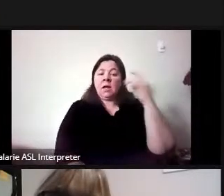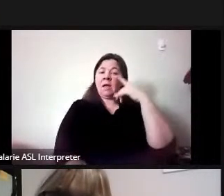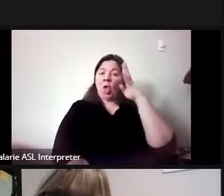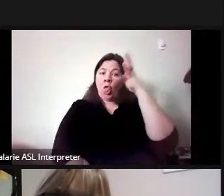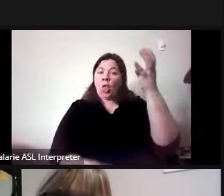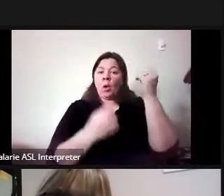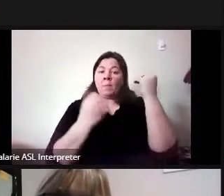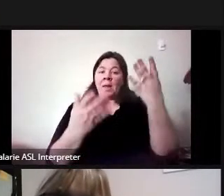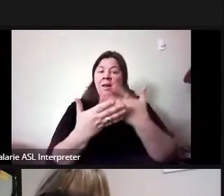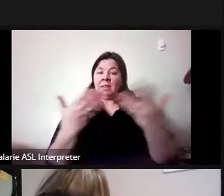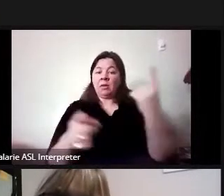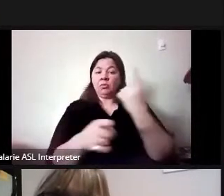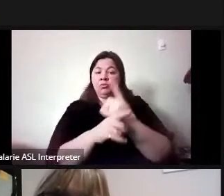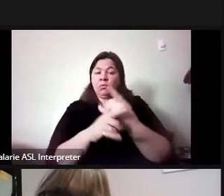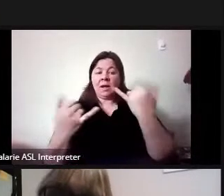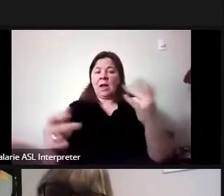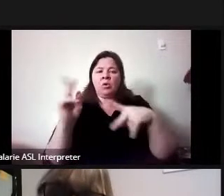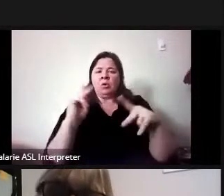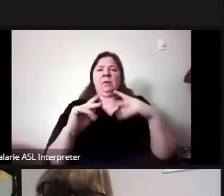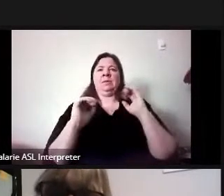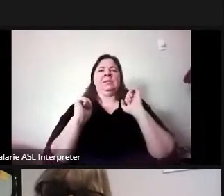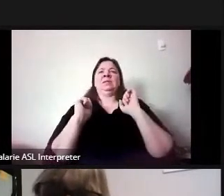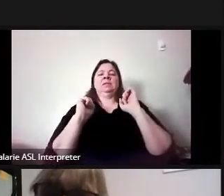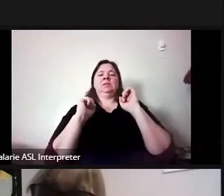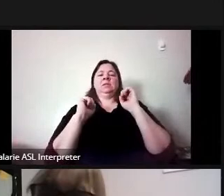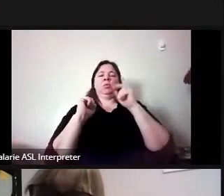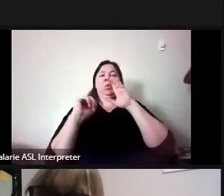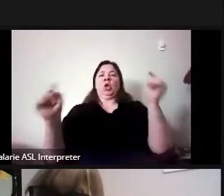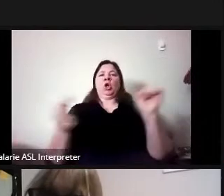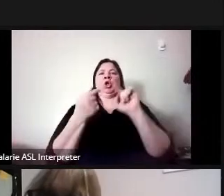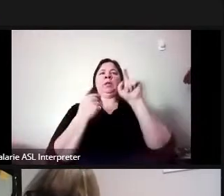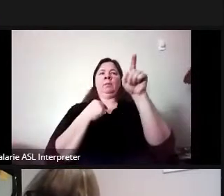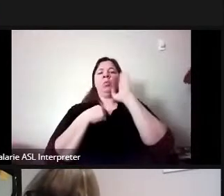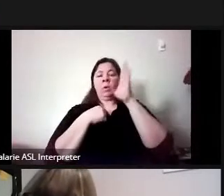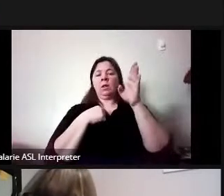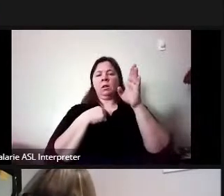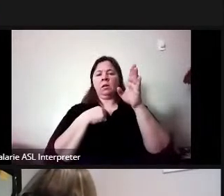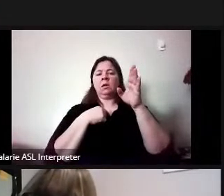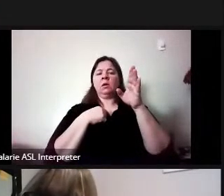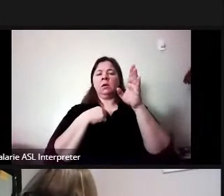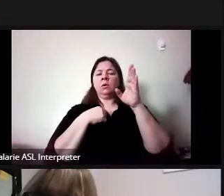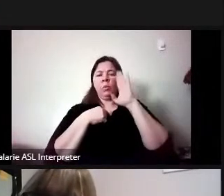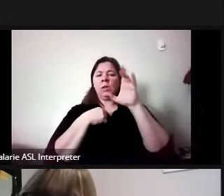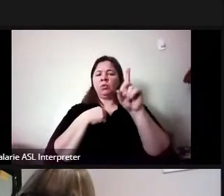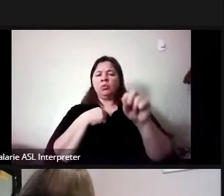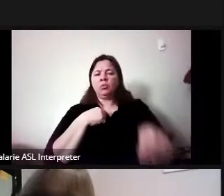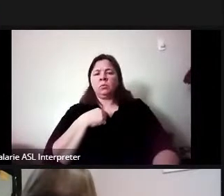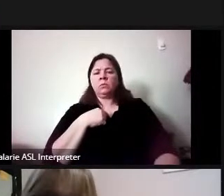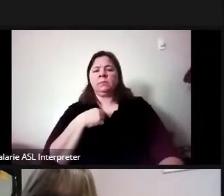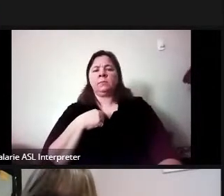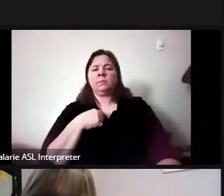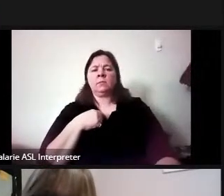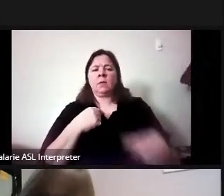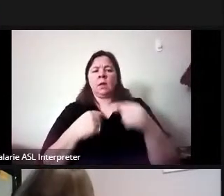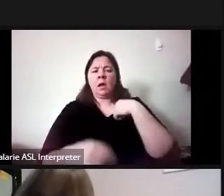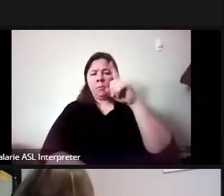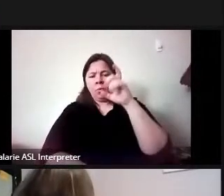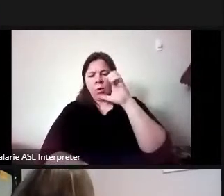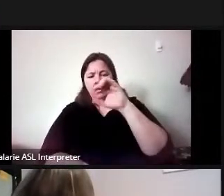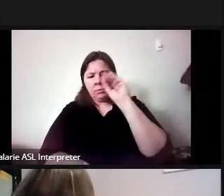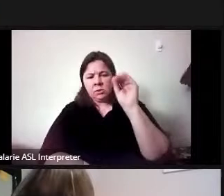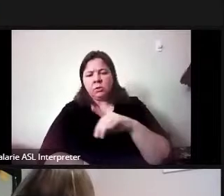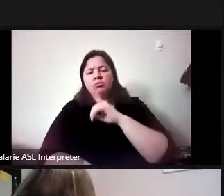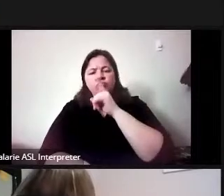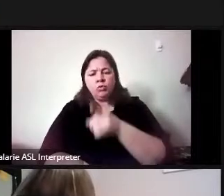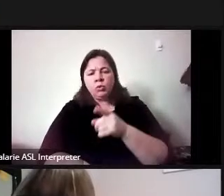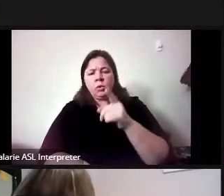things right now, people who are going to harm him, they will come and harm him definitely, and I'm 100% sure for that. So